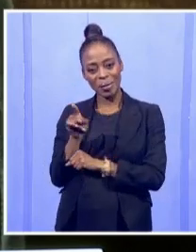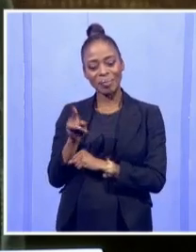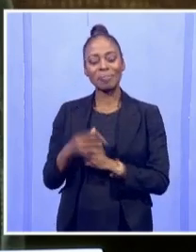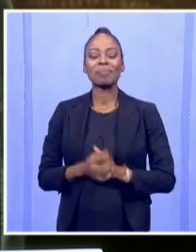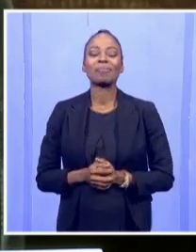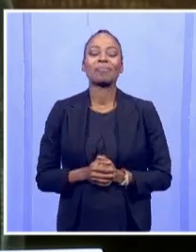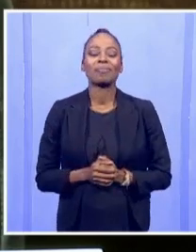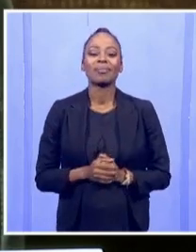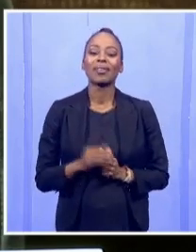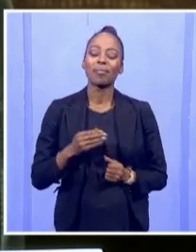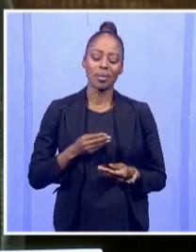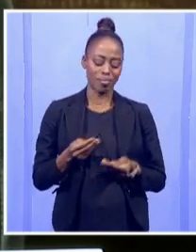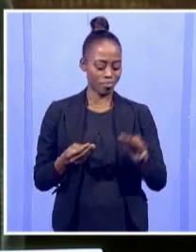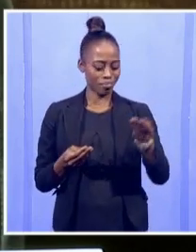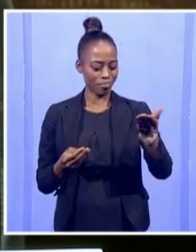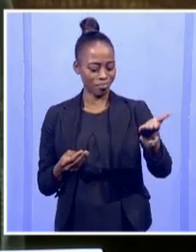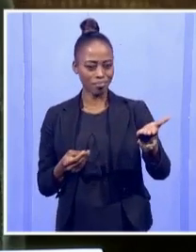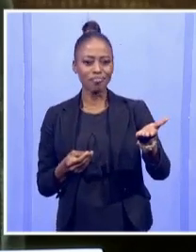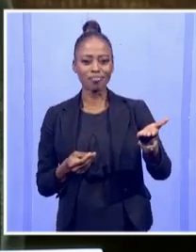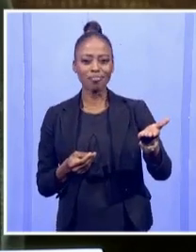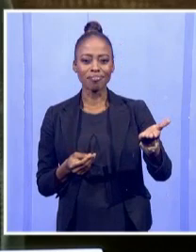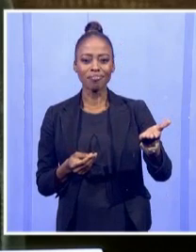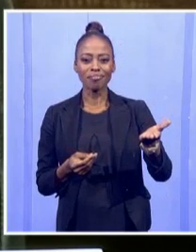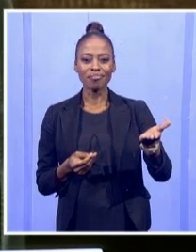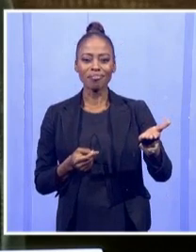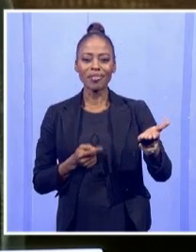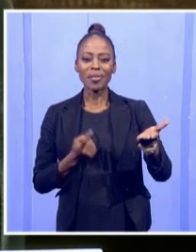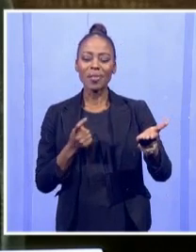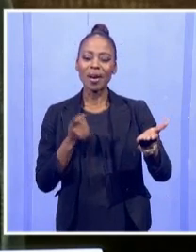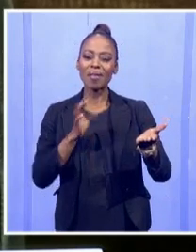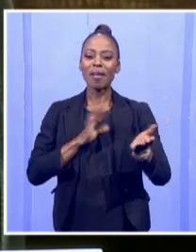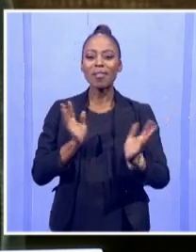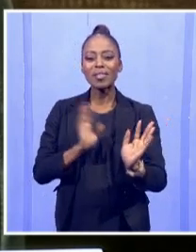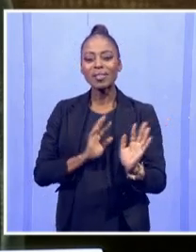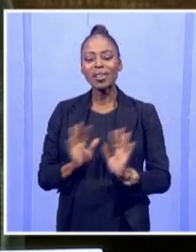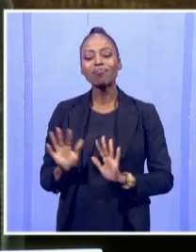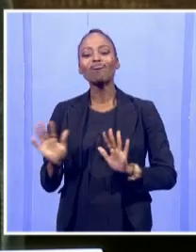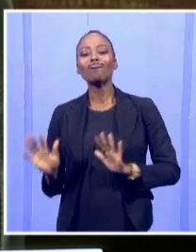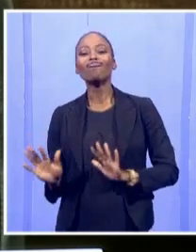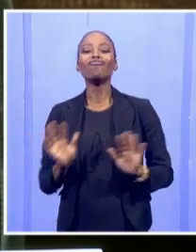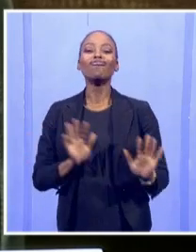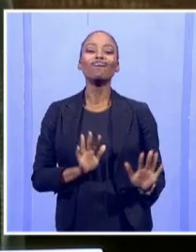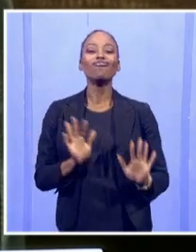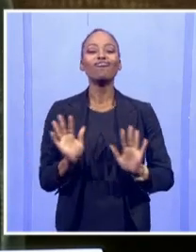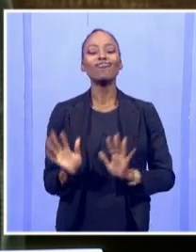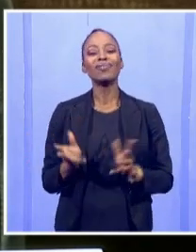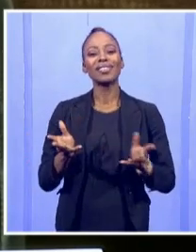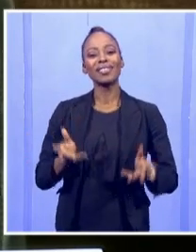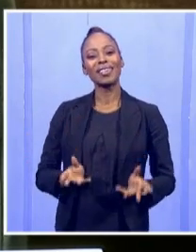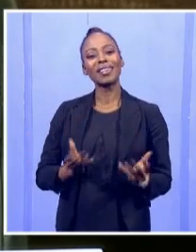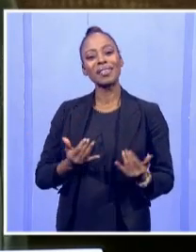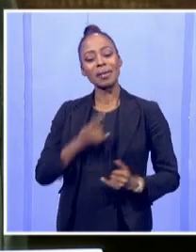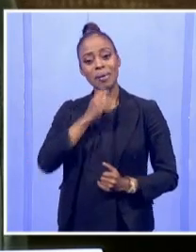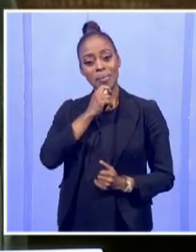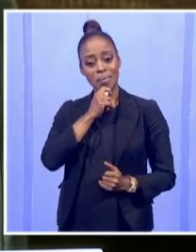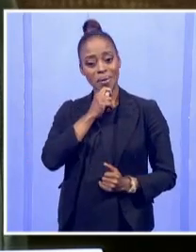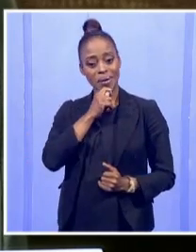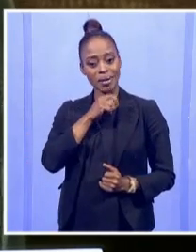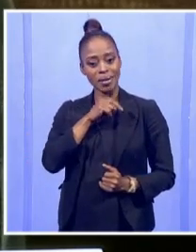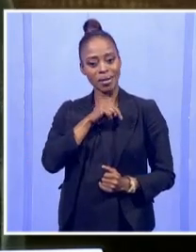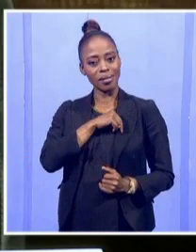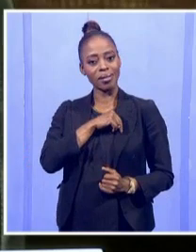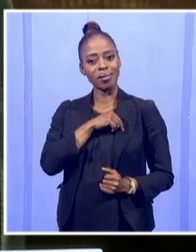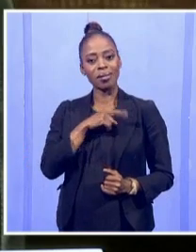I offered him one of these dates as we settle down here now this morning, which I suppose is